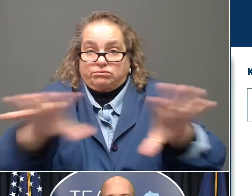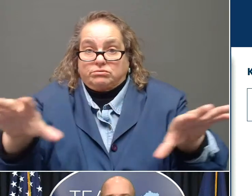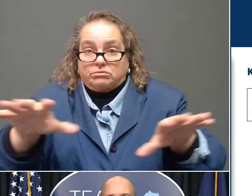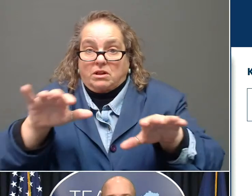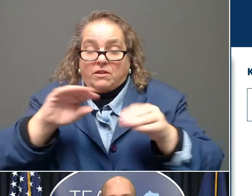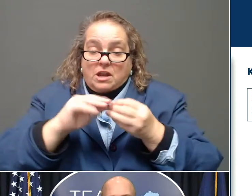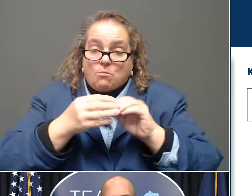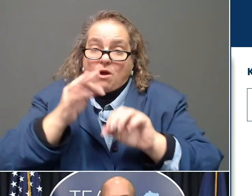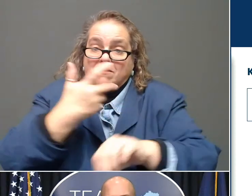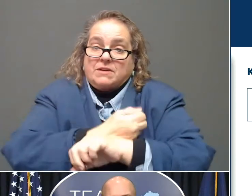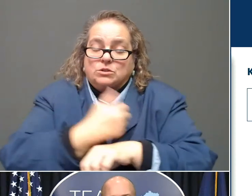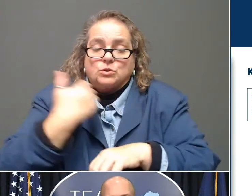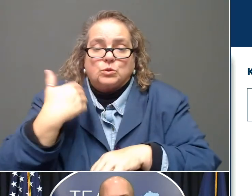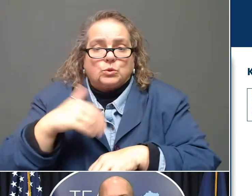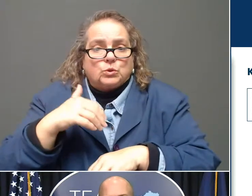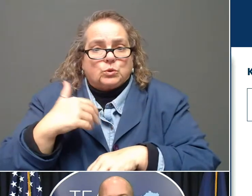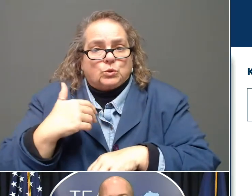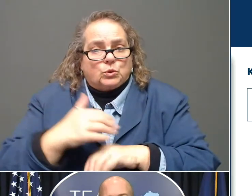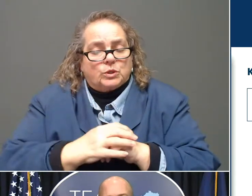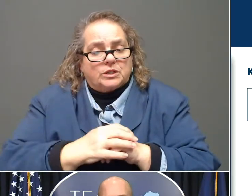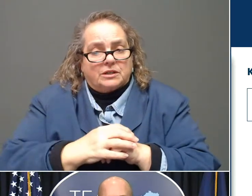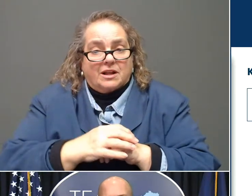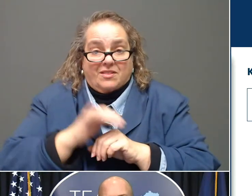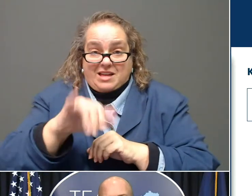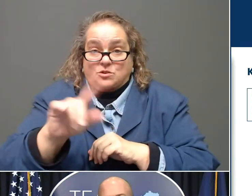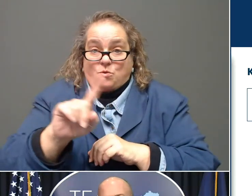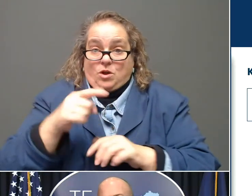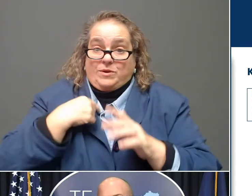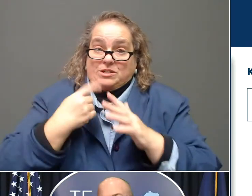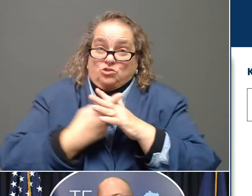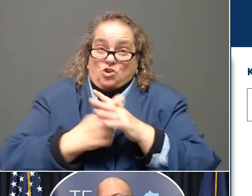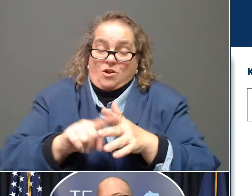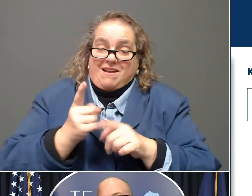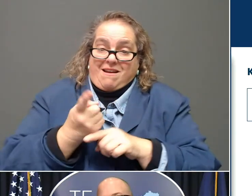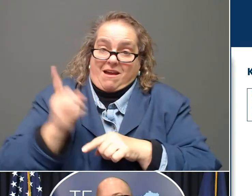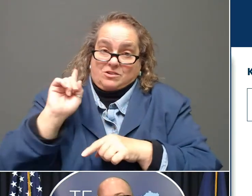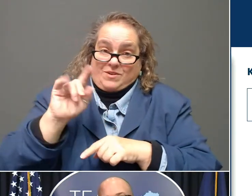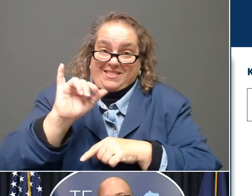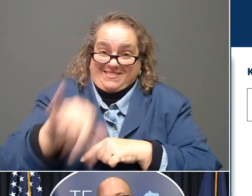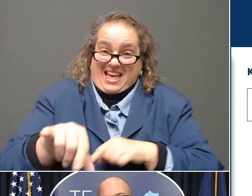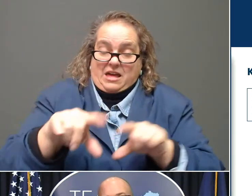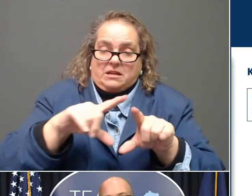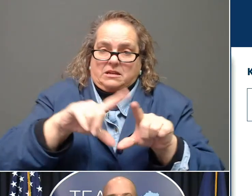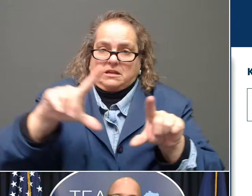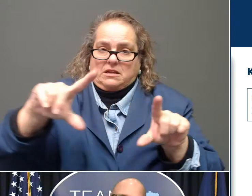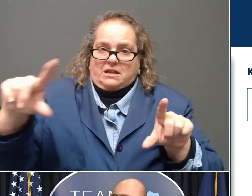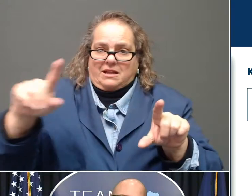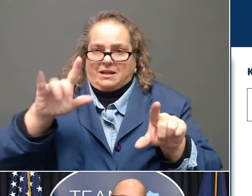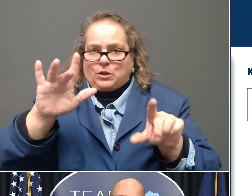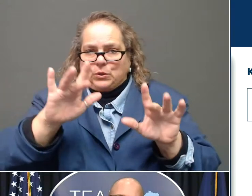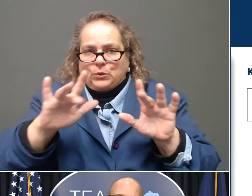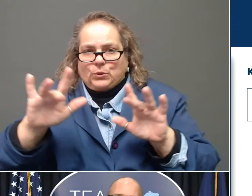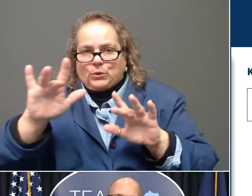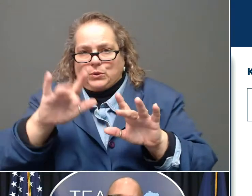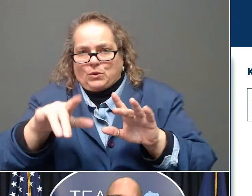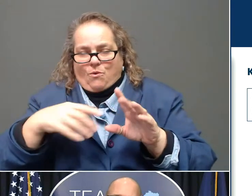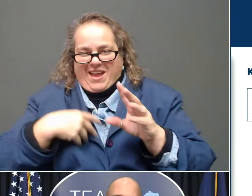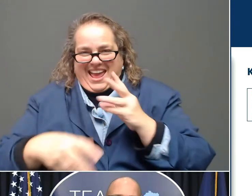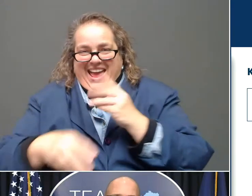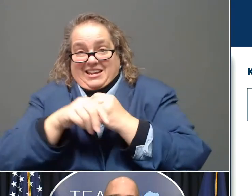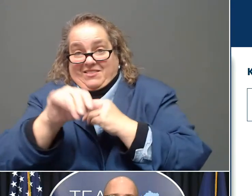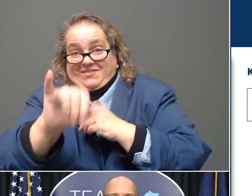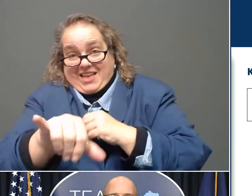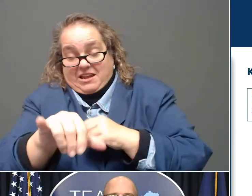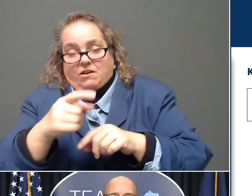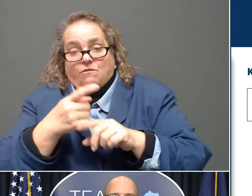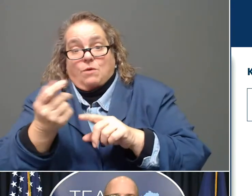and ideally in the privacy of your own home. So let's move on now to vaccine items. If we could put the 3 maps